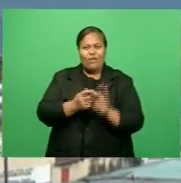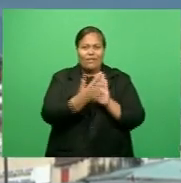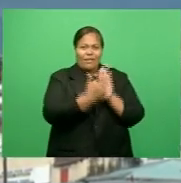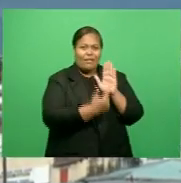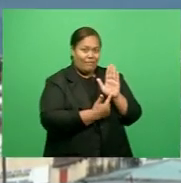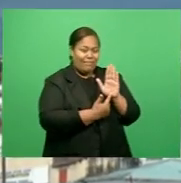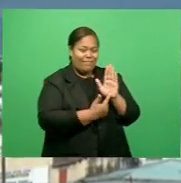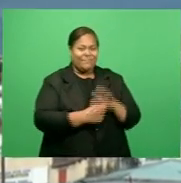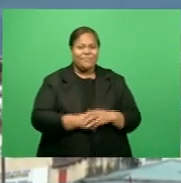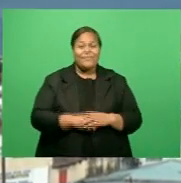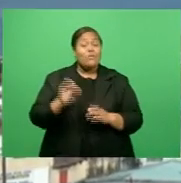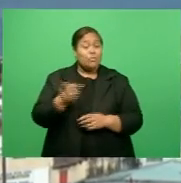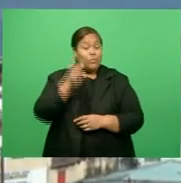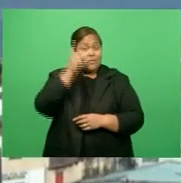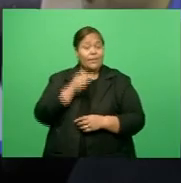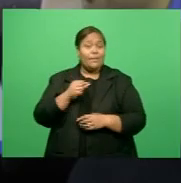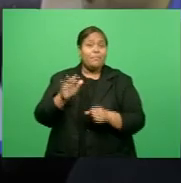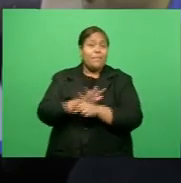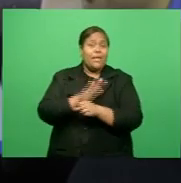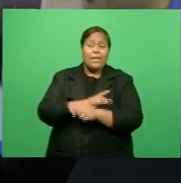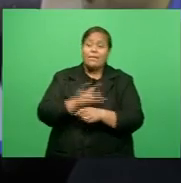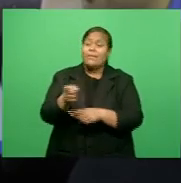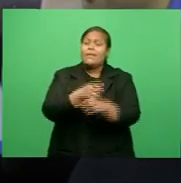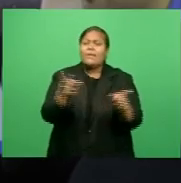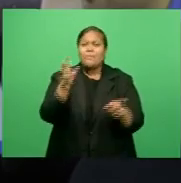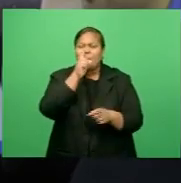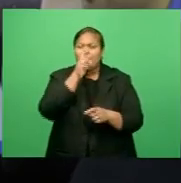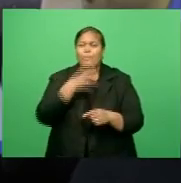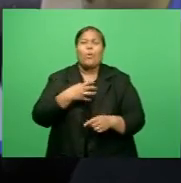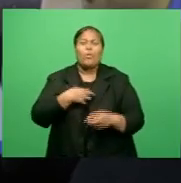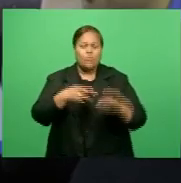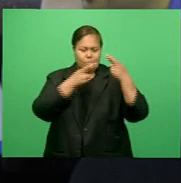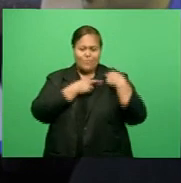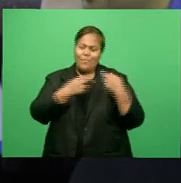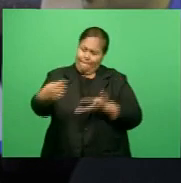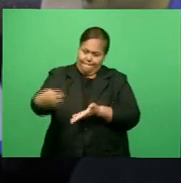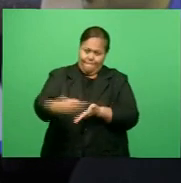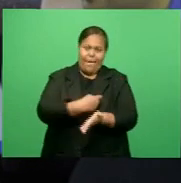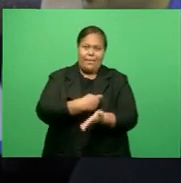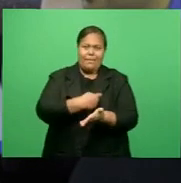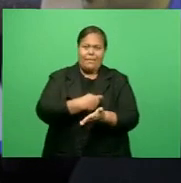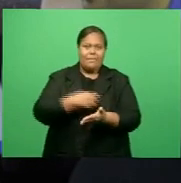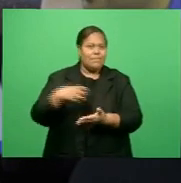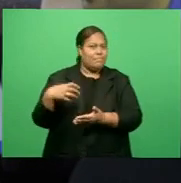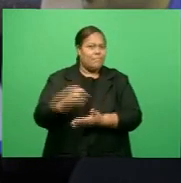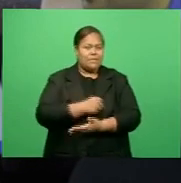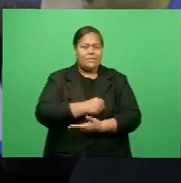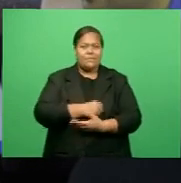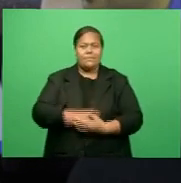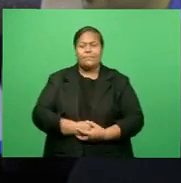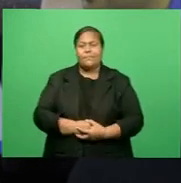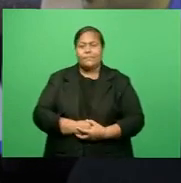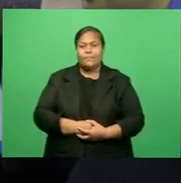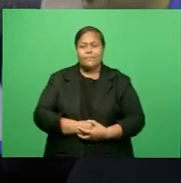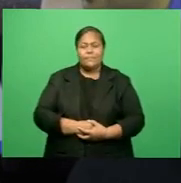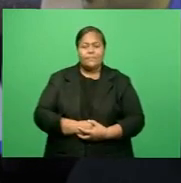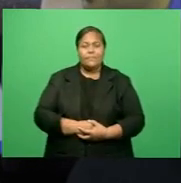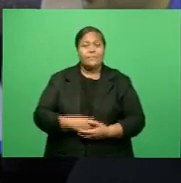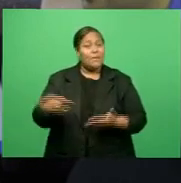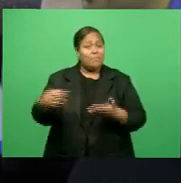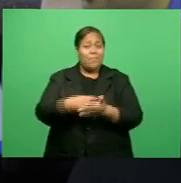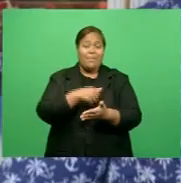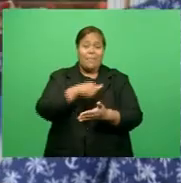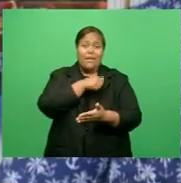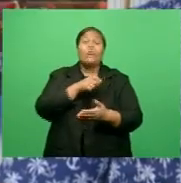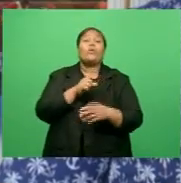we can make the ratepayers more responsible in terms of paying the rates in a